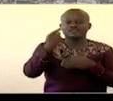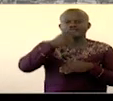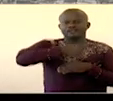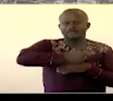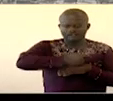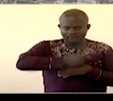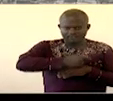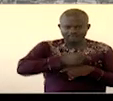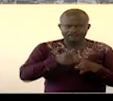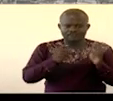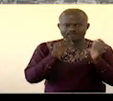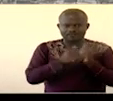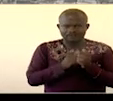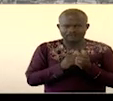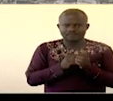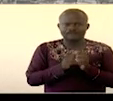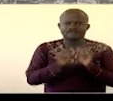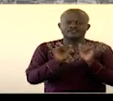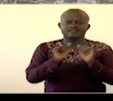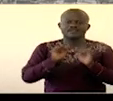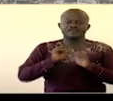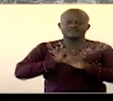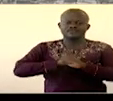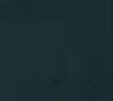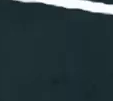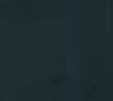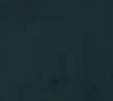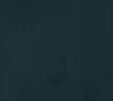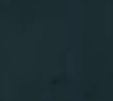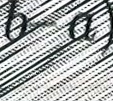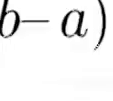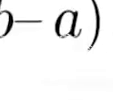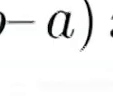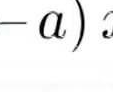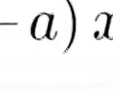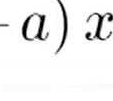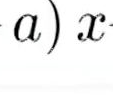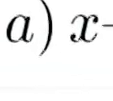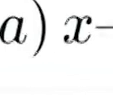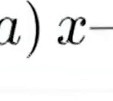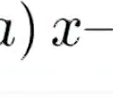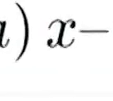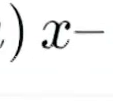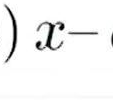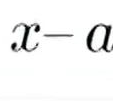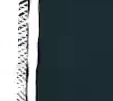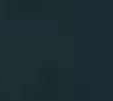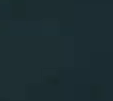and stay safe.